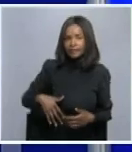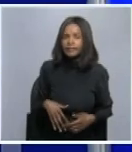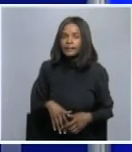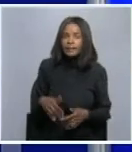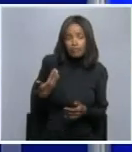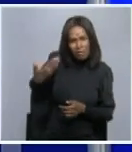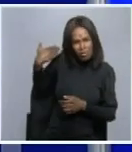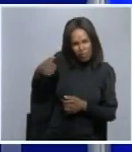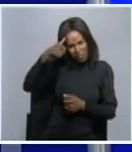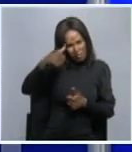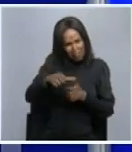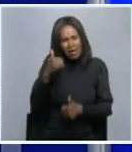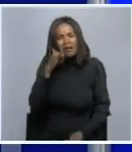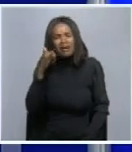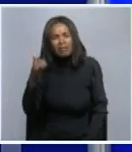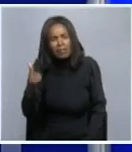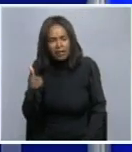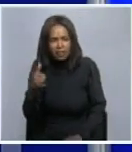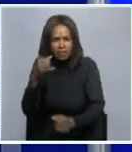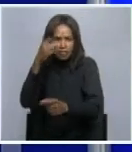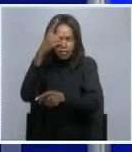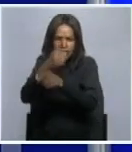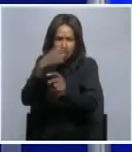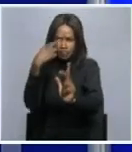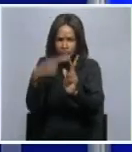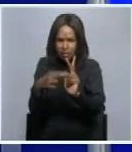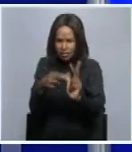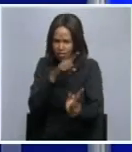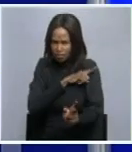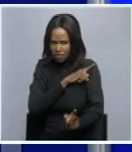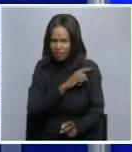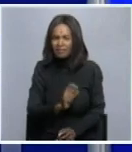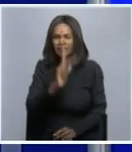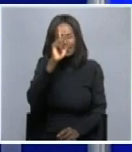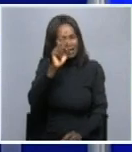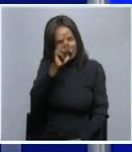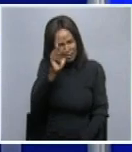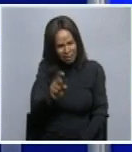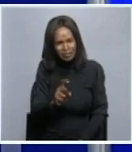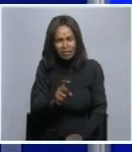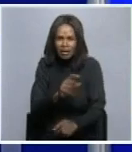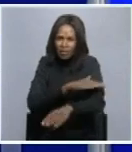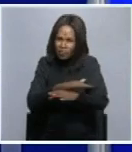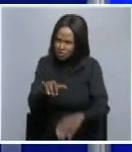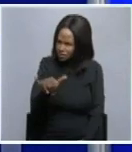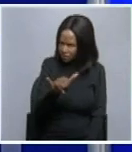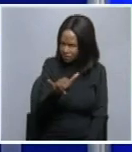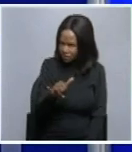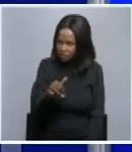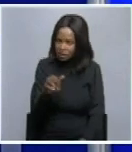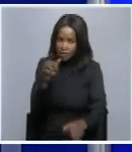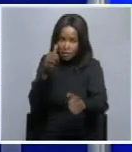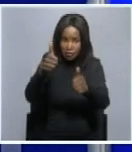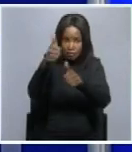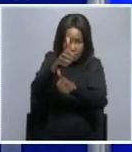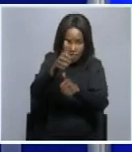We are trying to get hold of the Attorney General, Festus Mbandeka, with regards to the procedural requirements in the appointment of the